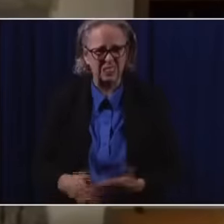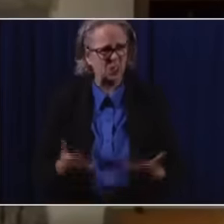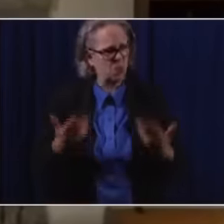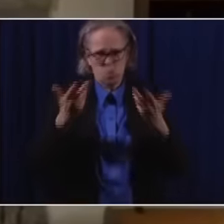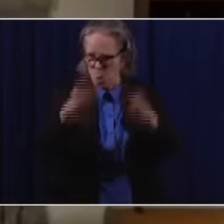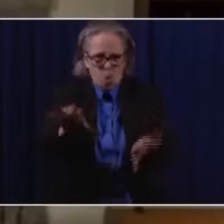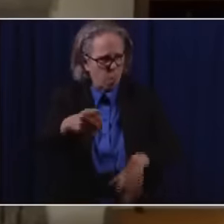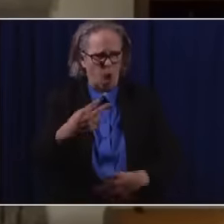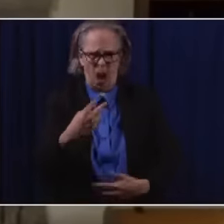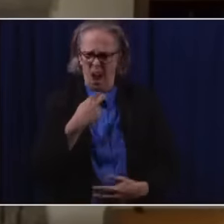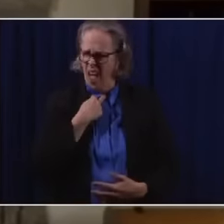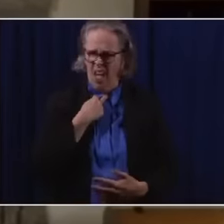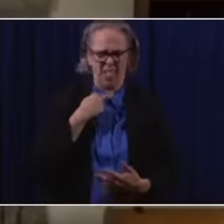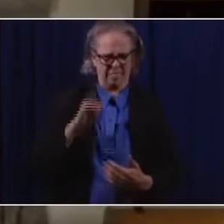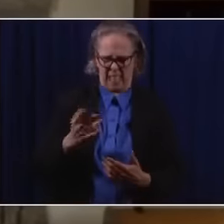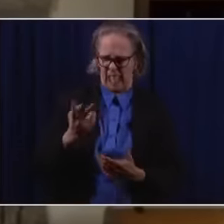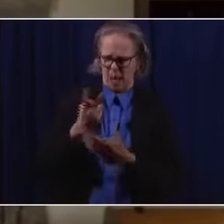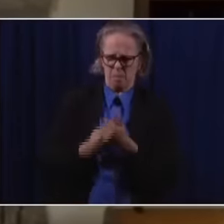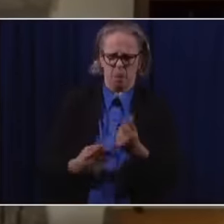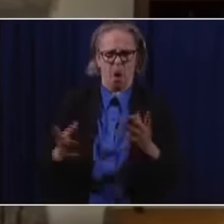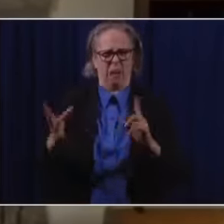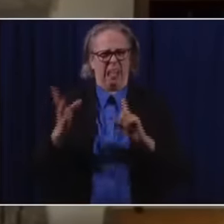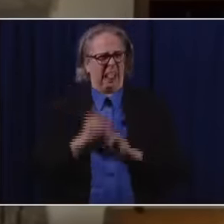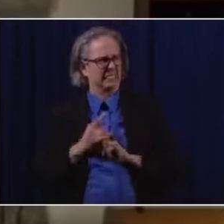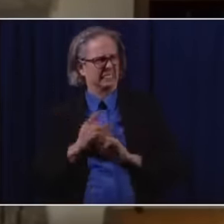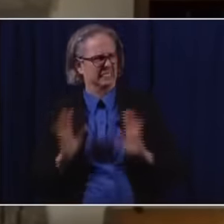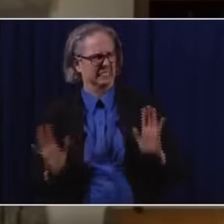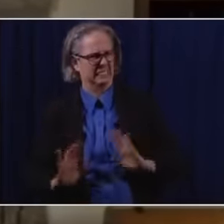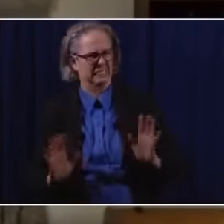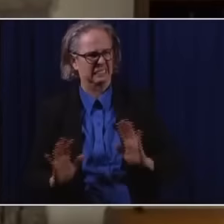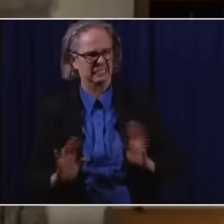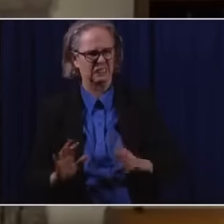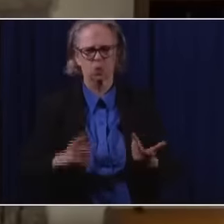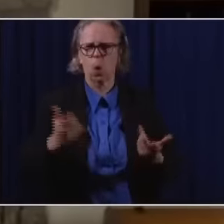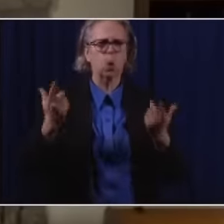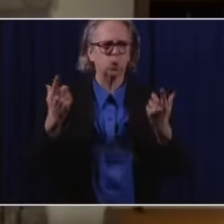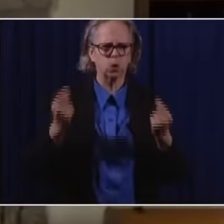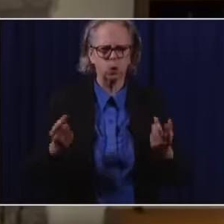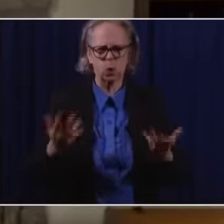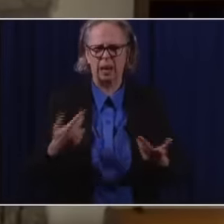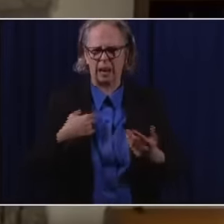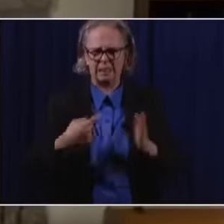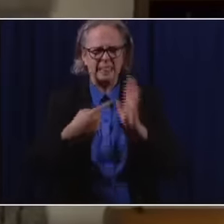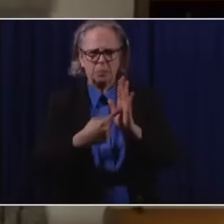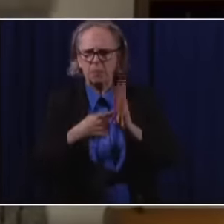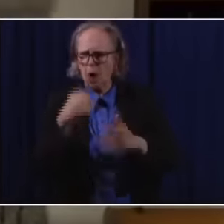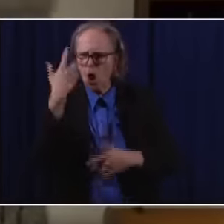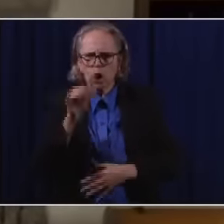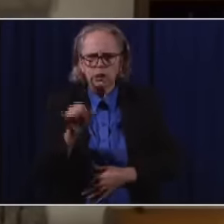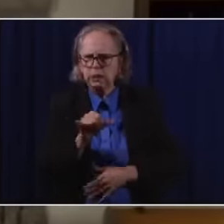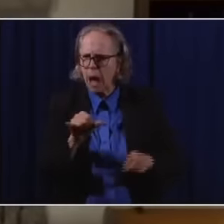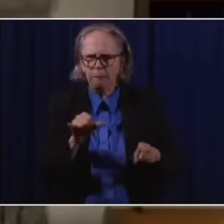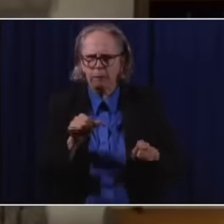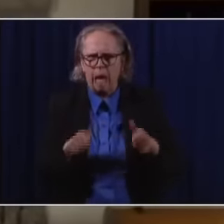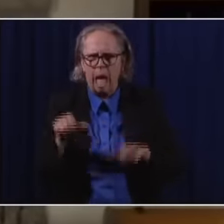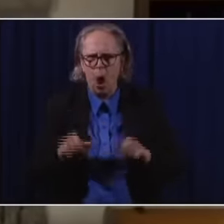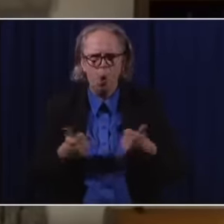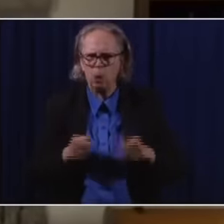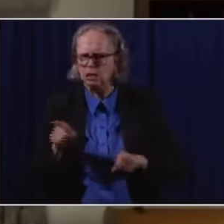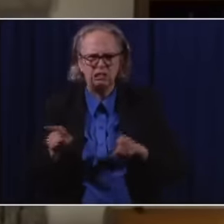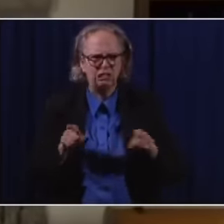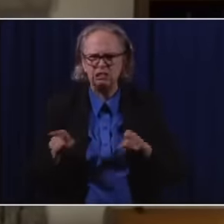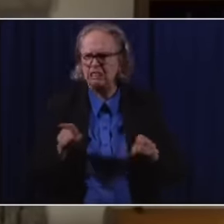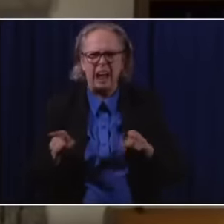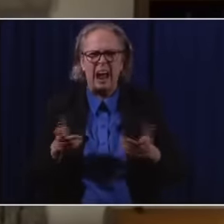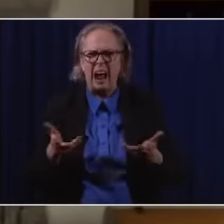avoid. Some symptoms of the flu and COVID are similar, and sometimes it may be hard to tell the difference between them based